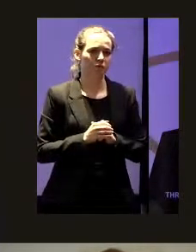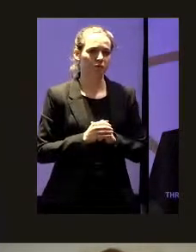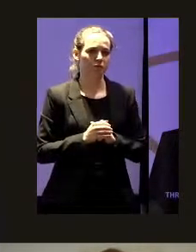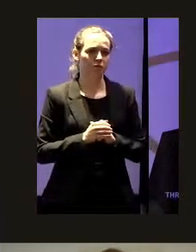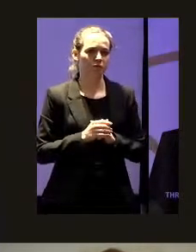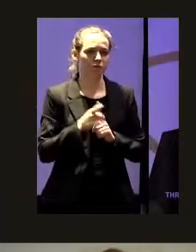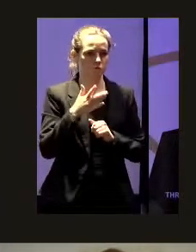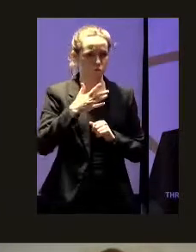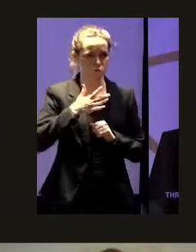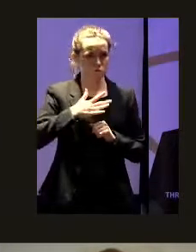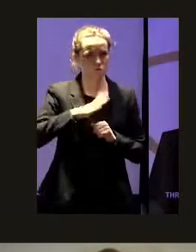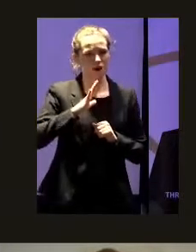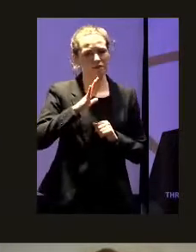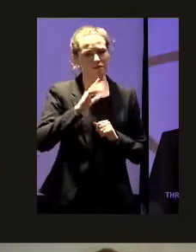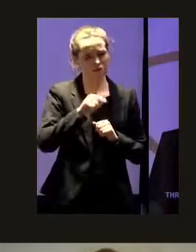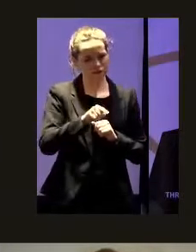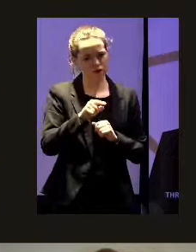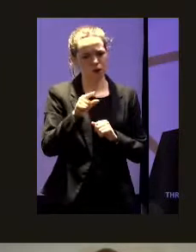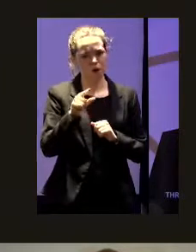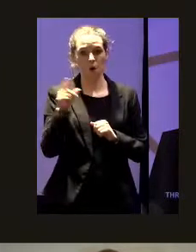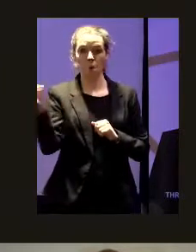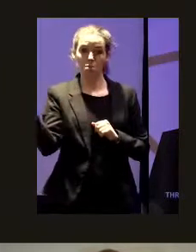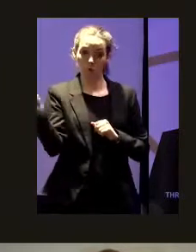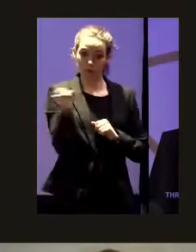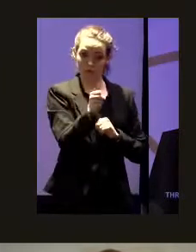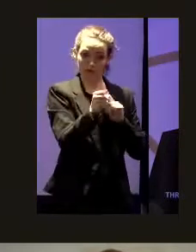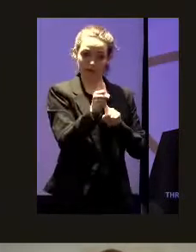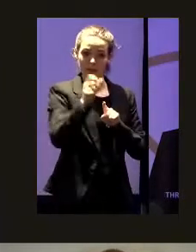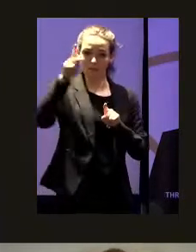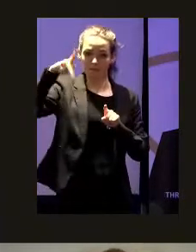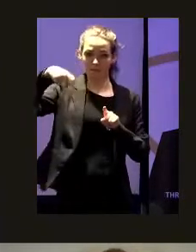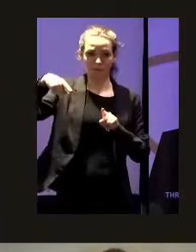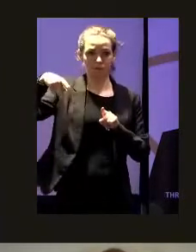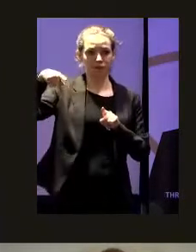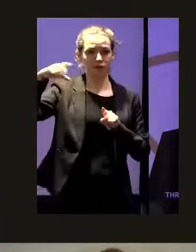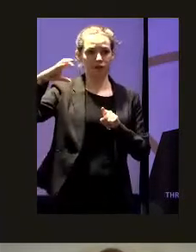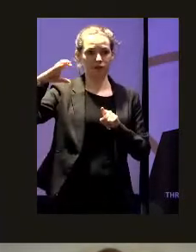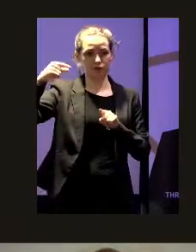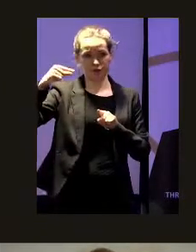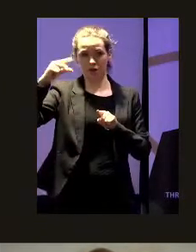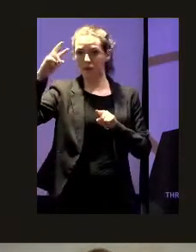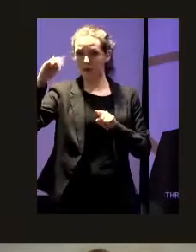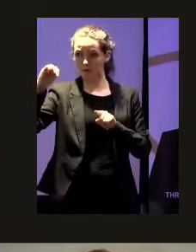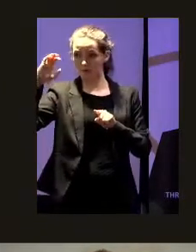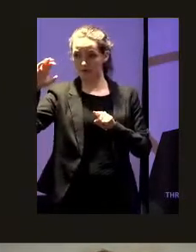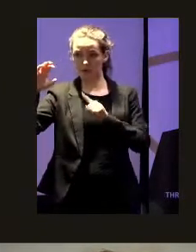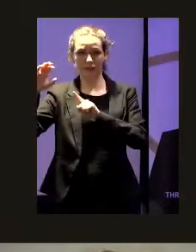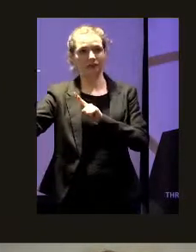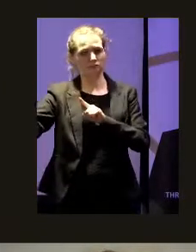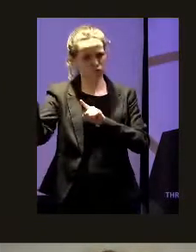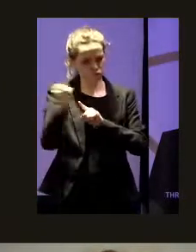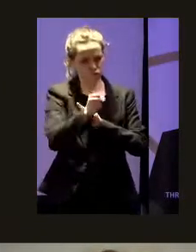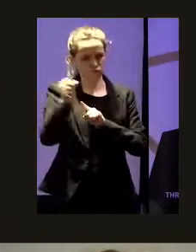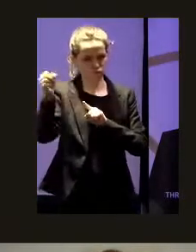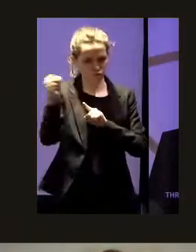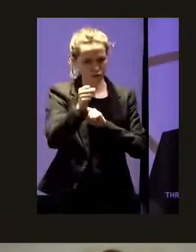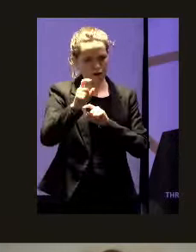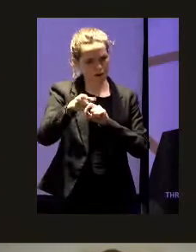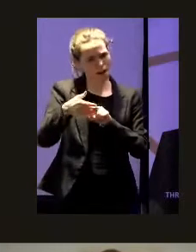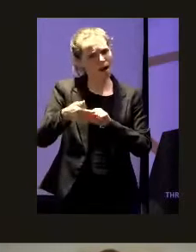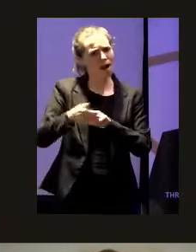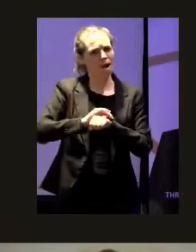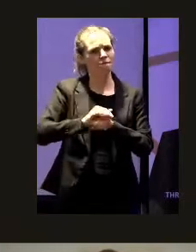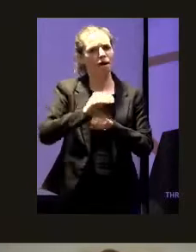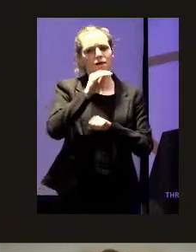regularize the appointment of PGNCs so that they are covered in terms of the Act, and also